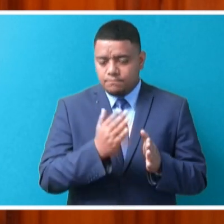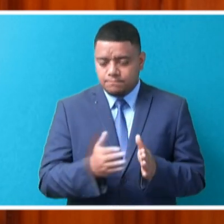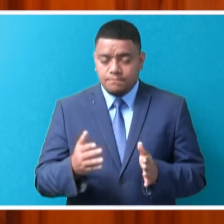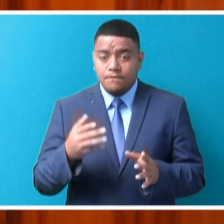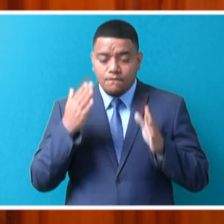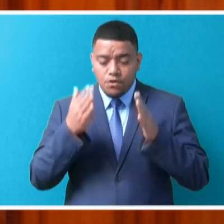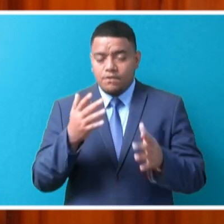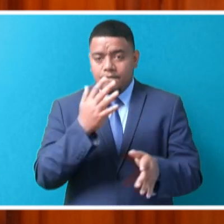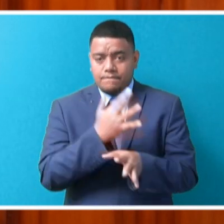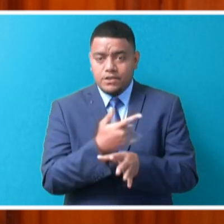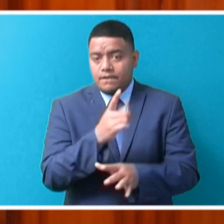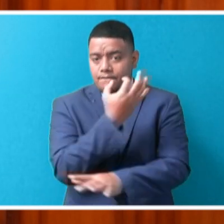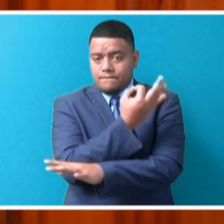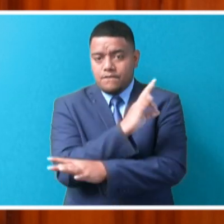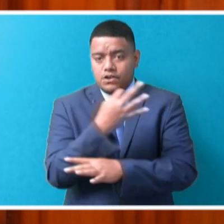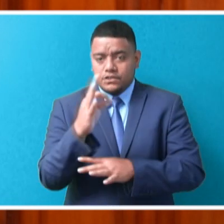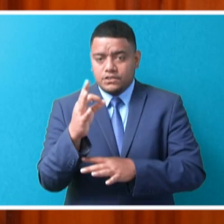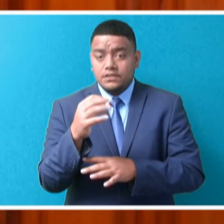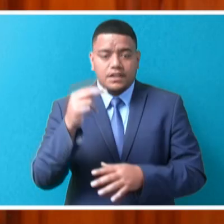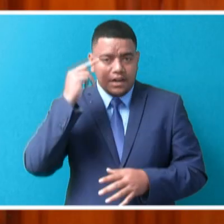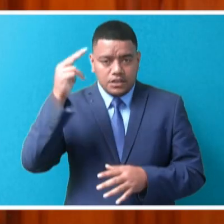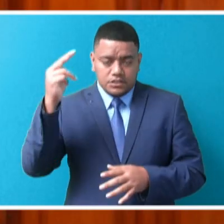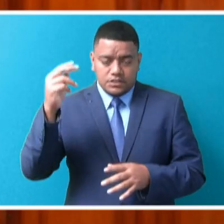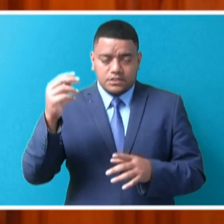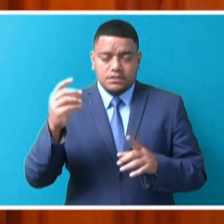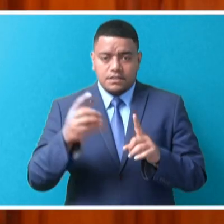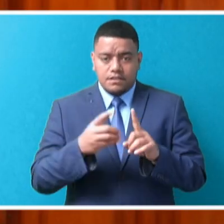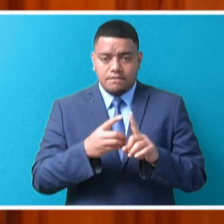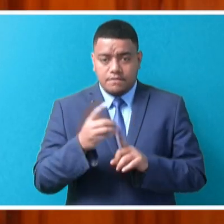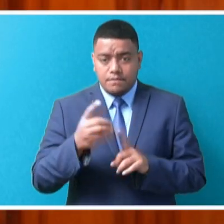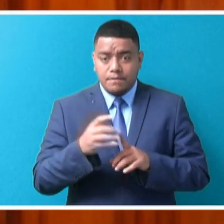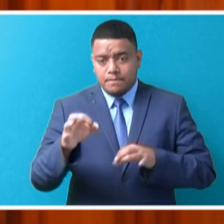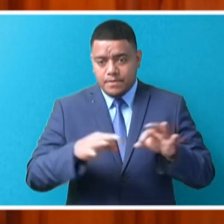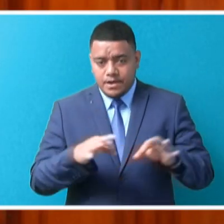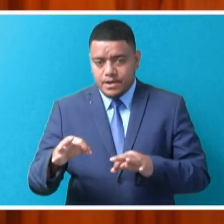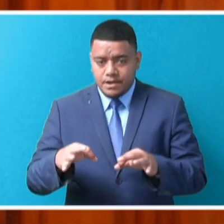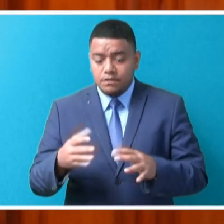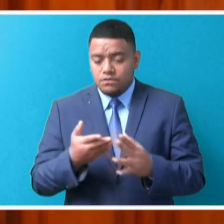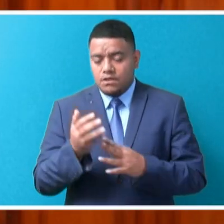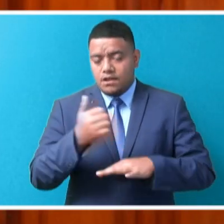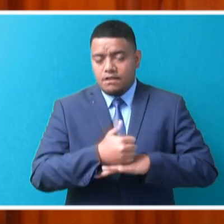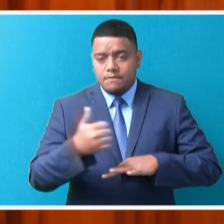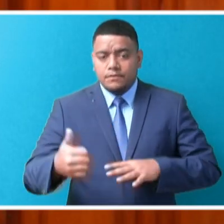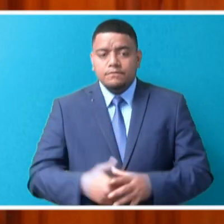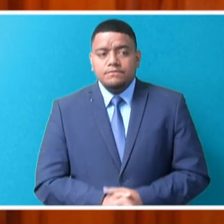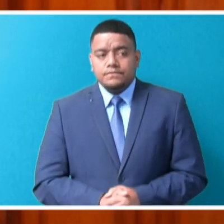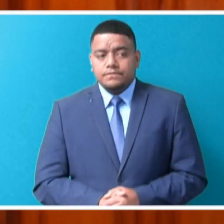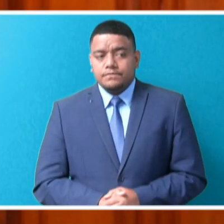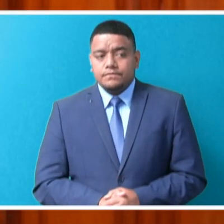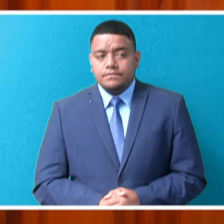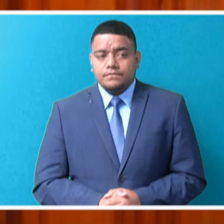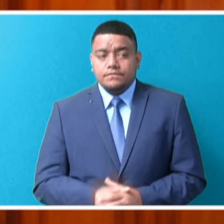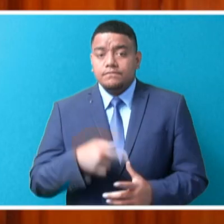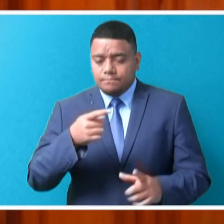forestry sectors within the broader national development framework of a whole-of-government approach. Honourable Speaker, His Excellency's